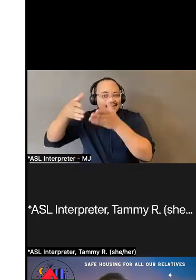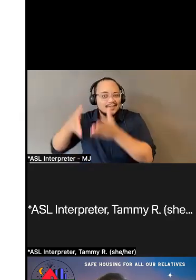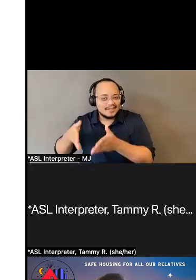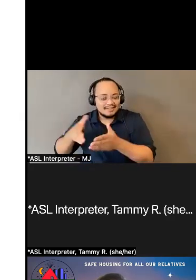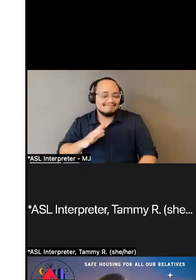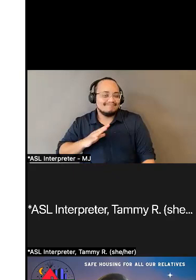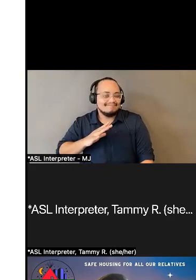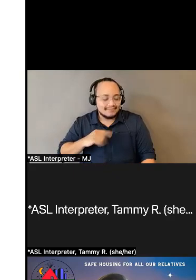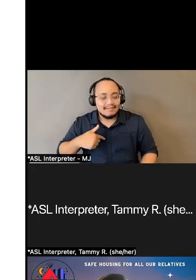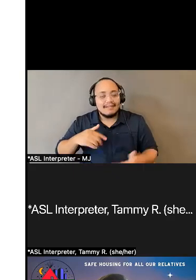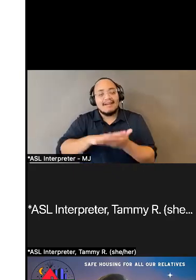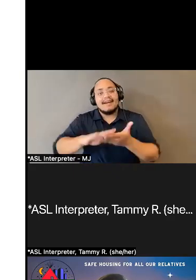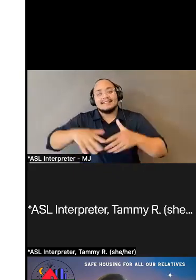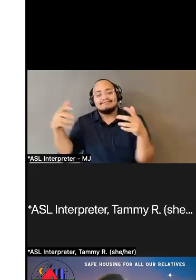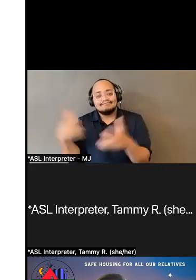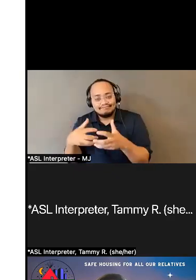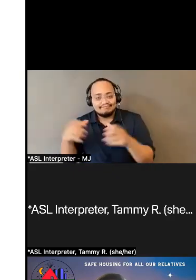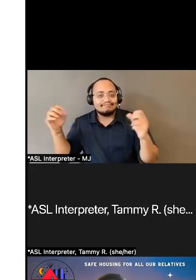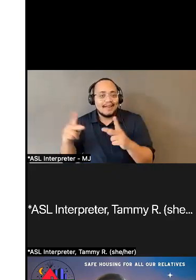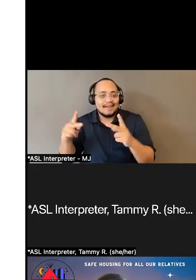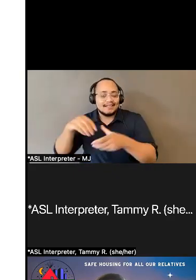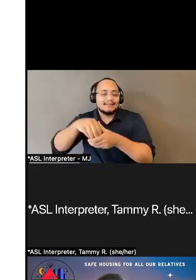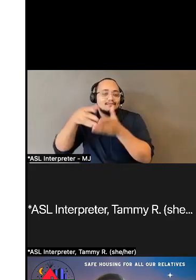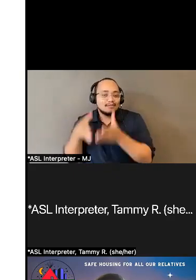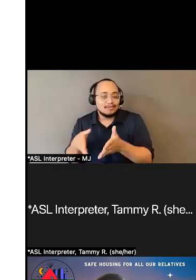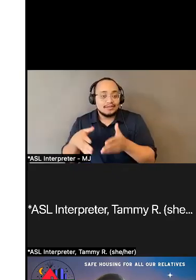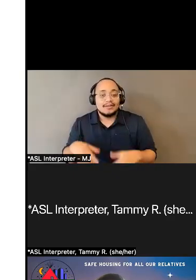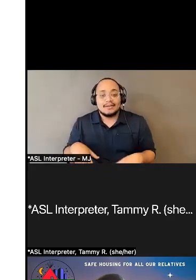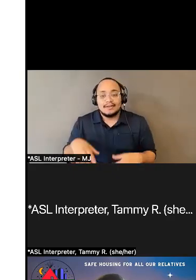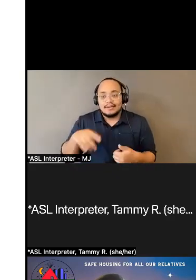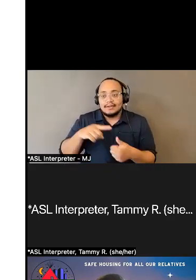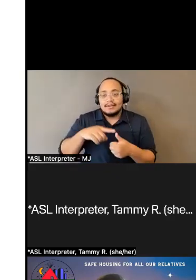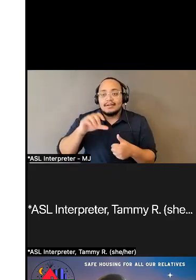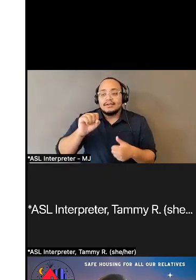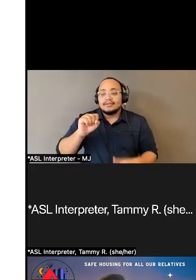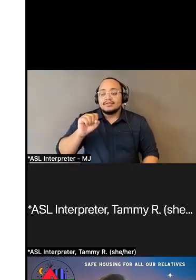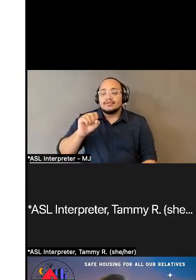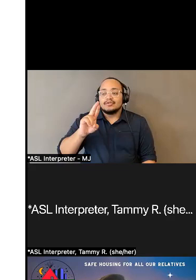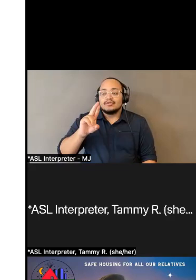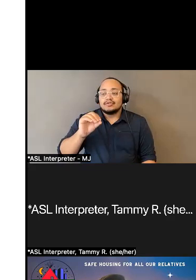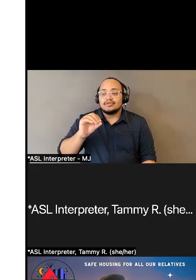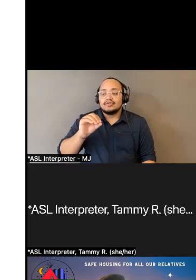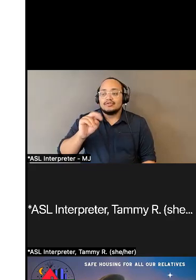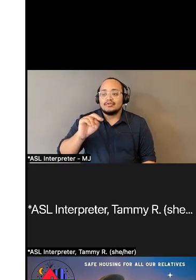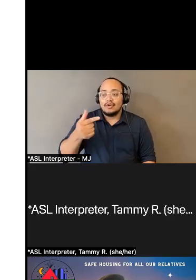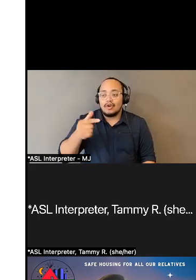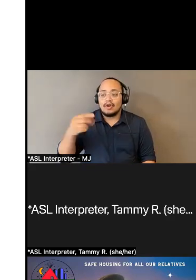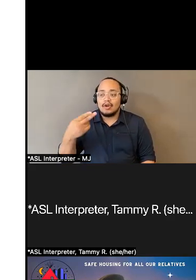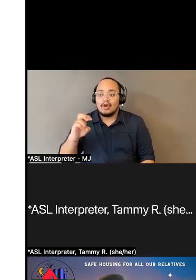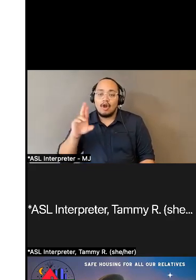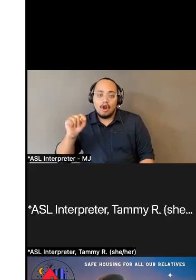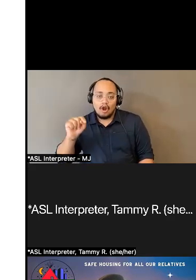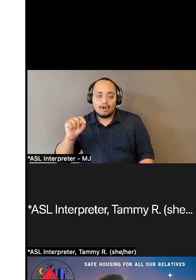really nice to reconvene that space. The Strong Hearts Native Helpline hosted us, and we were able to bring some